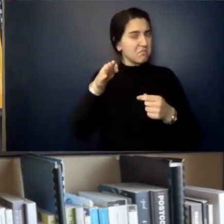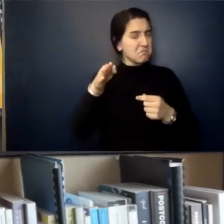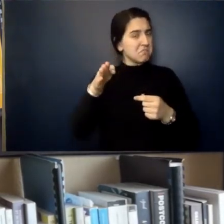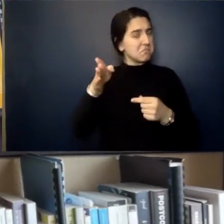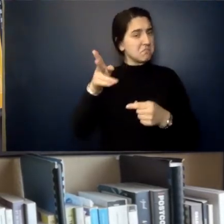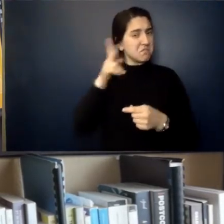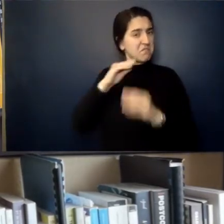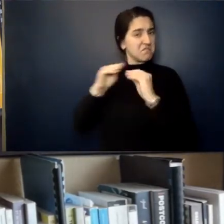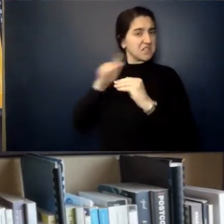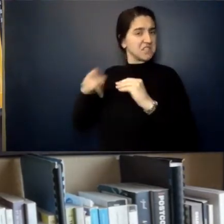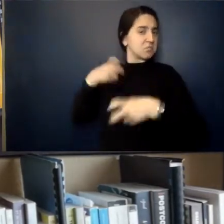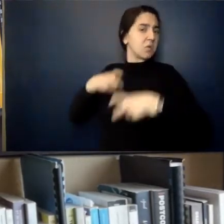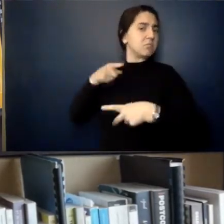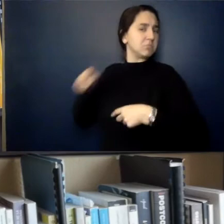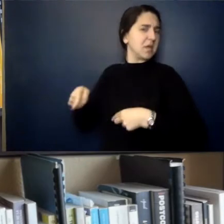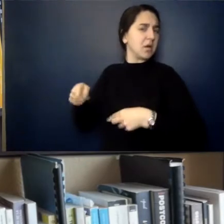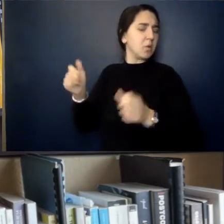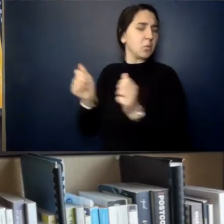his wife